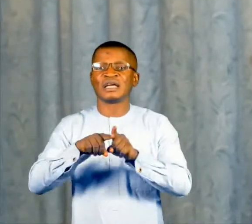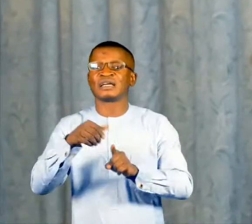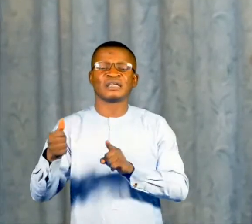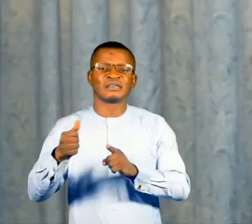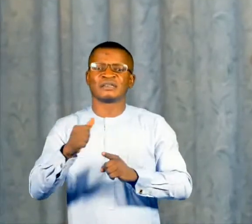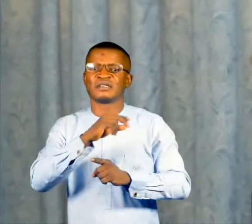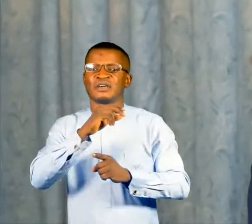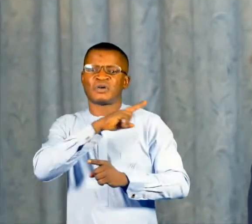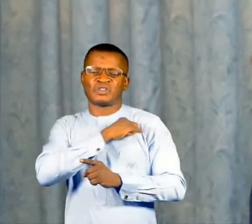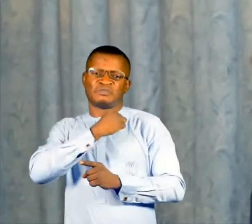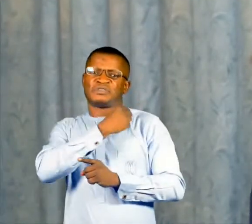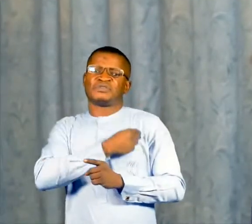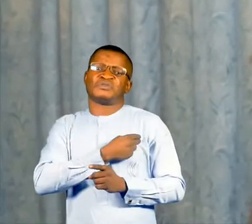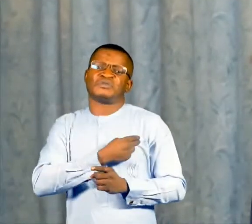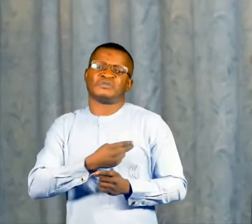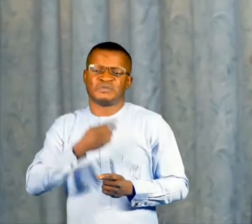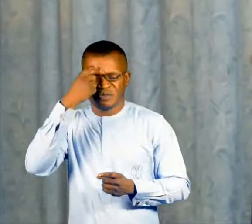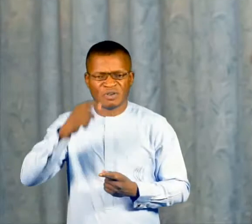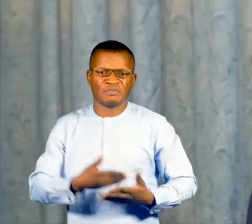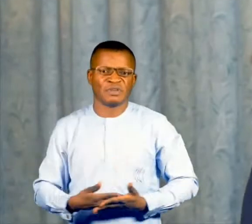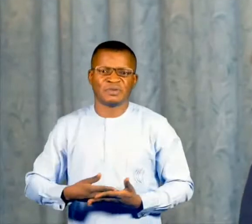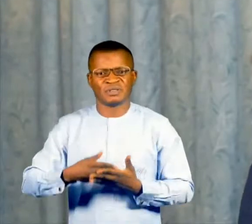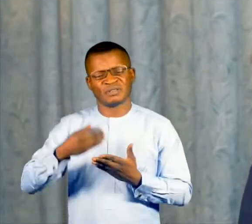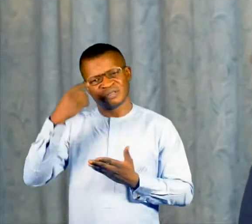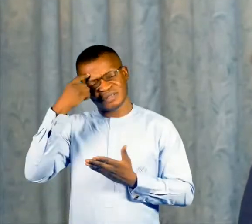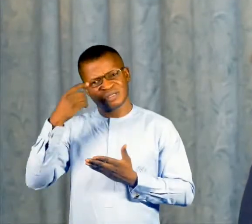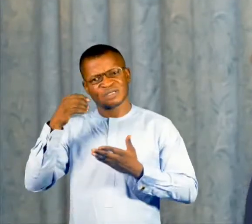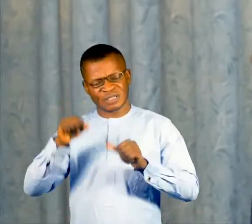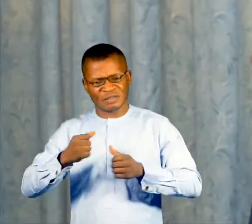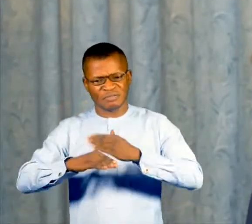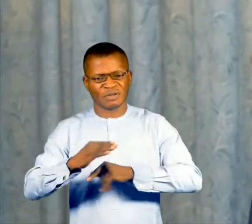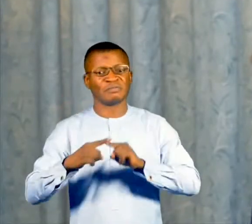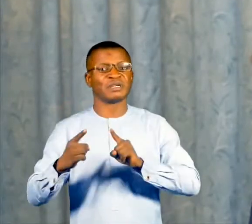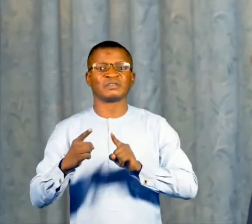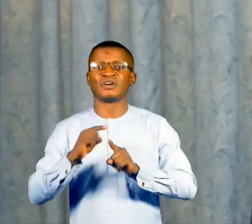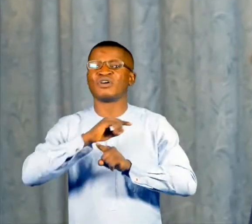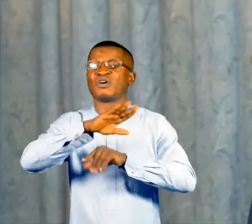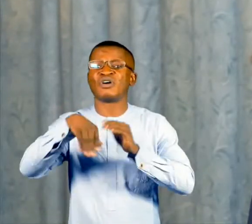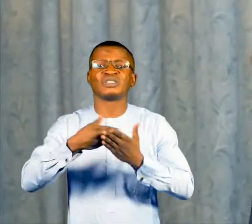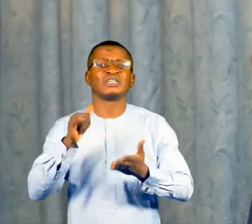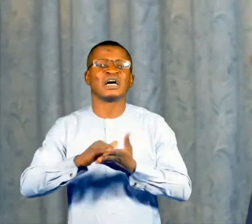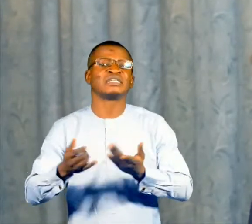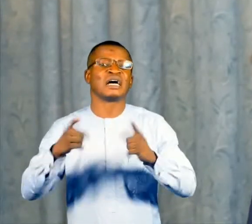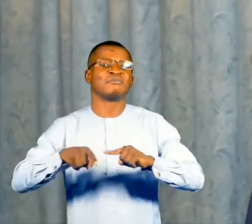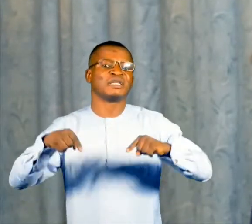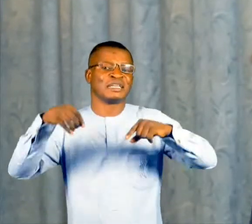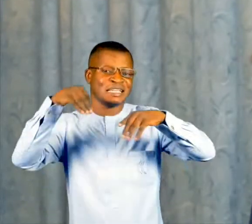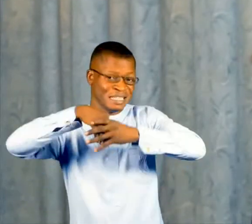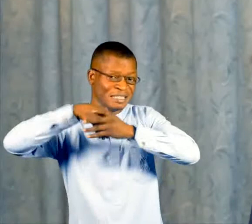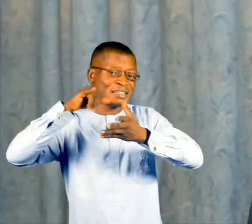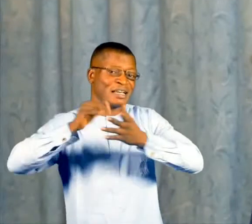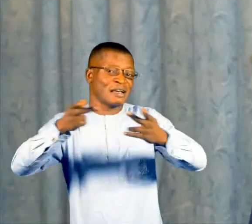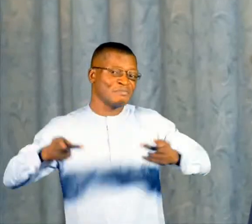themselves become like maternities, some people believe they can give birth there. But all that is going on there are exchange